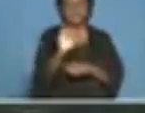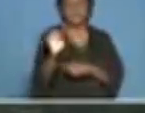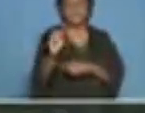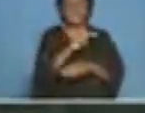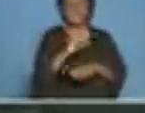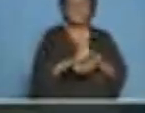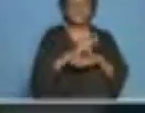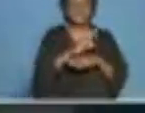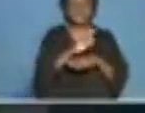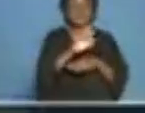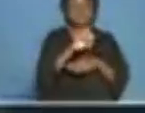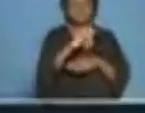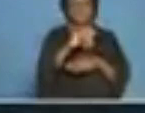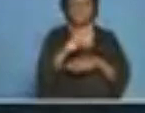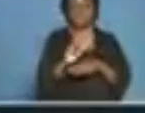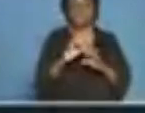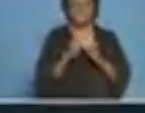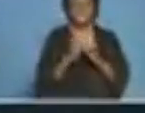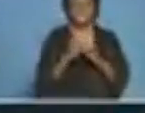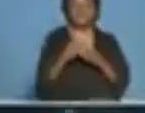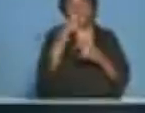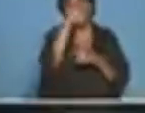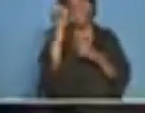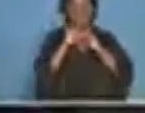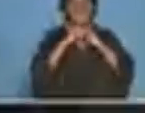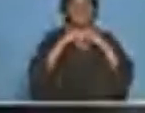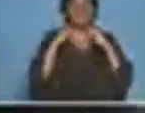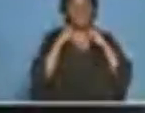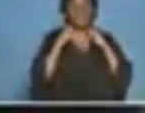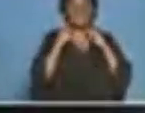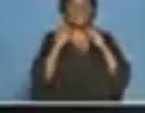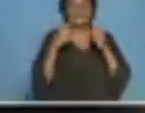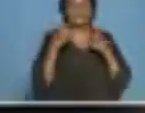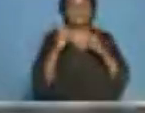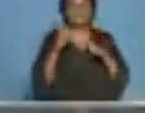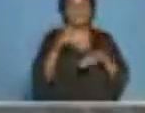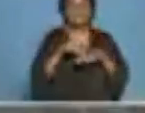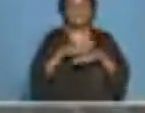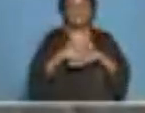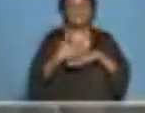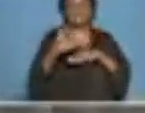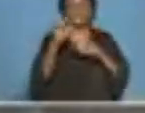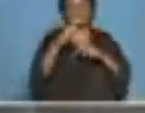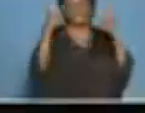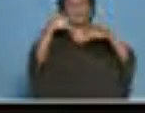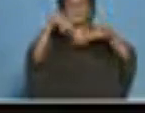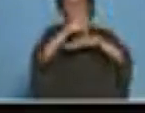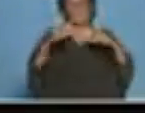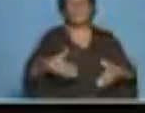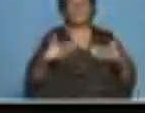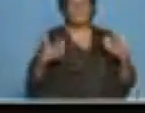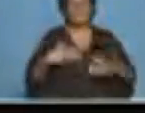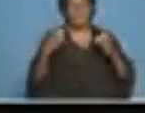Diamond Jubilee Black Tie event held on grand scale at the Baker House on Paradise Island. Rotarians happy to mark the milestone